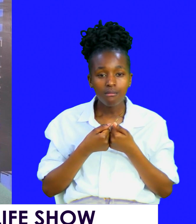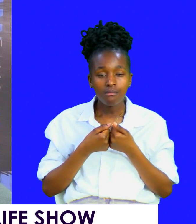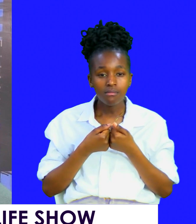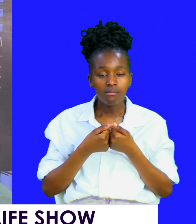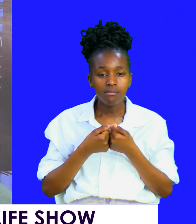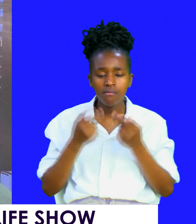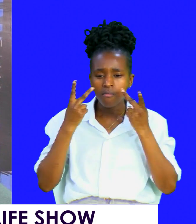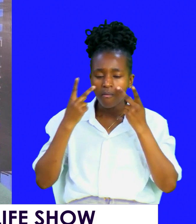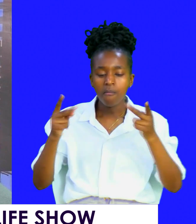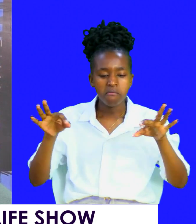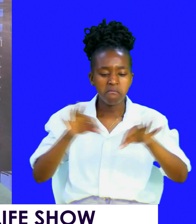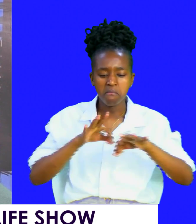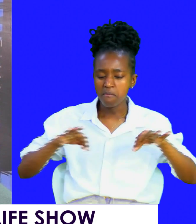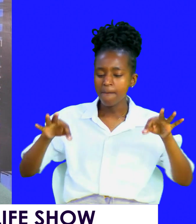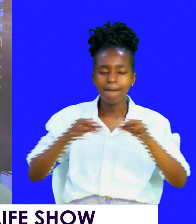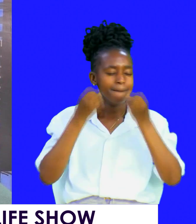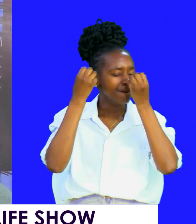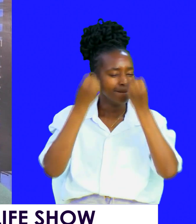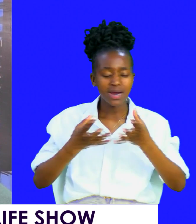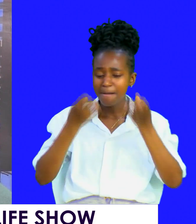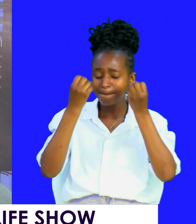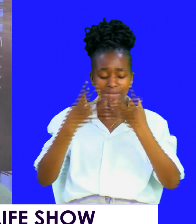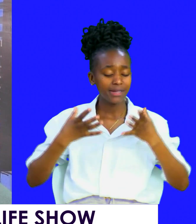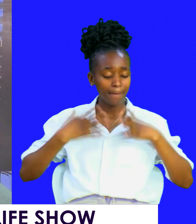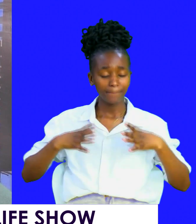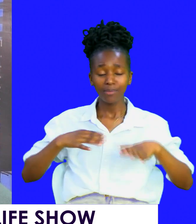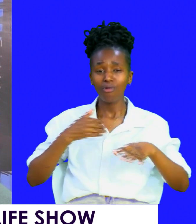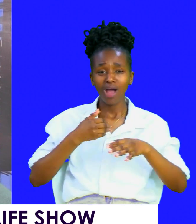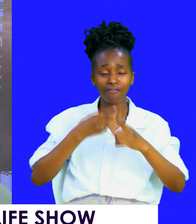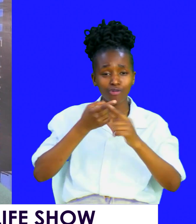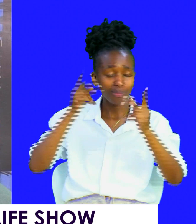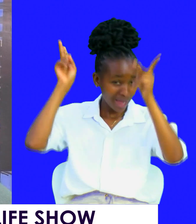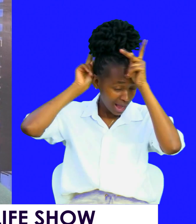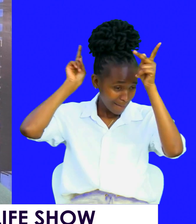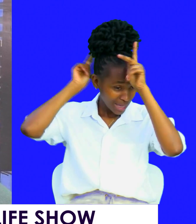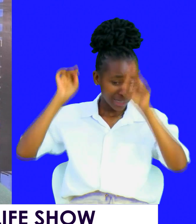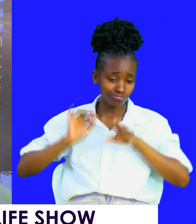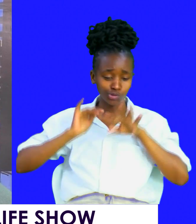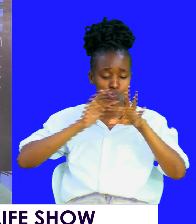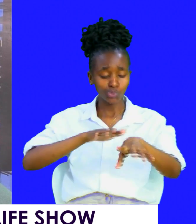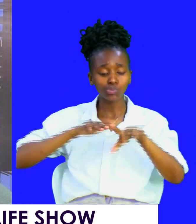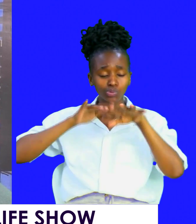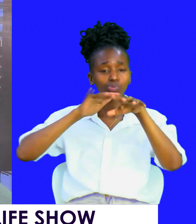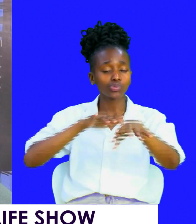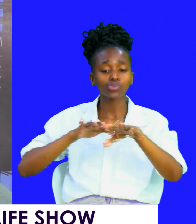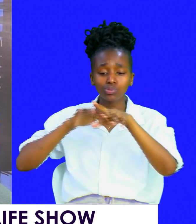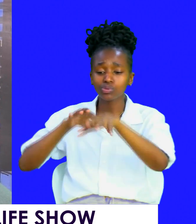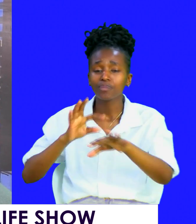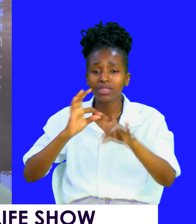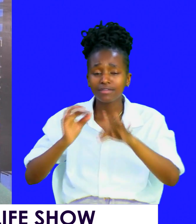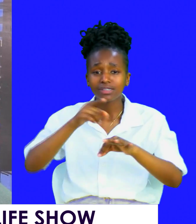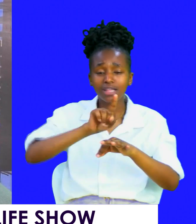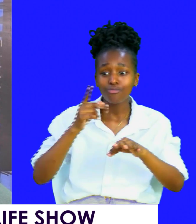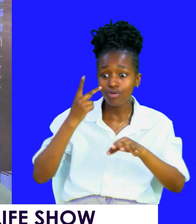the field being filled by people in Buhungu Stadium in Kakamega. For those of you who are watching this on an international